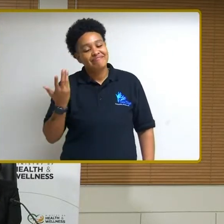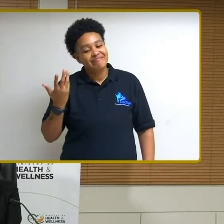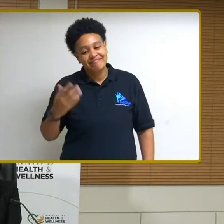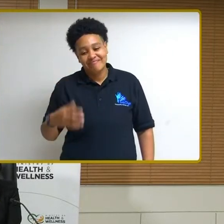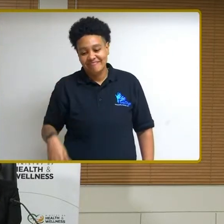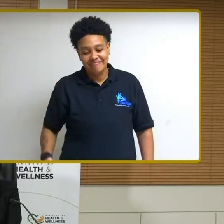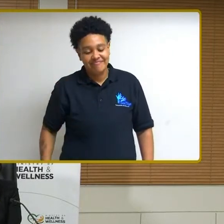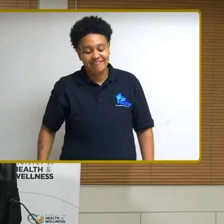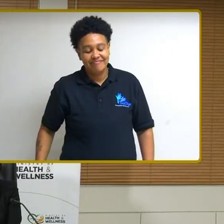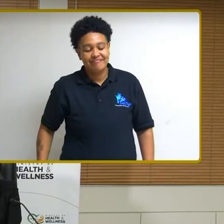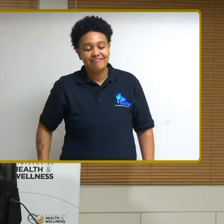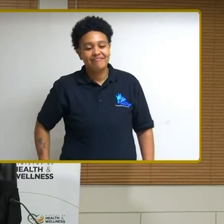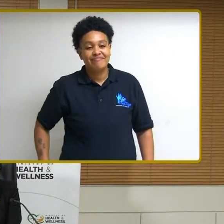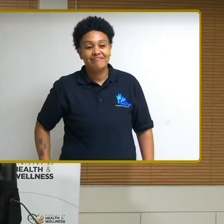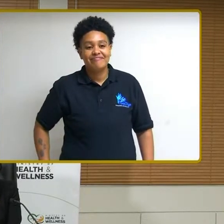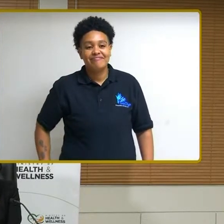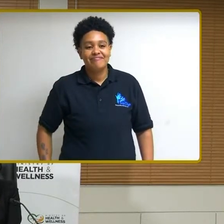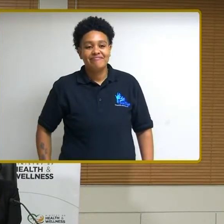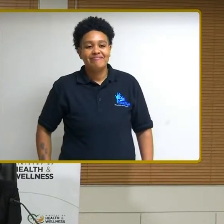Still poor.